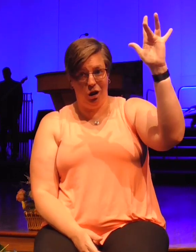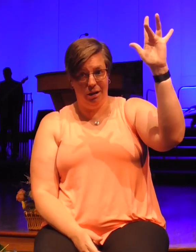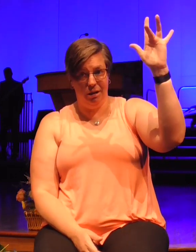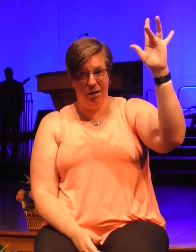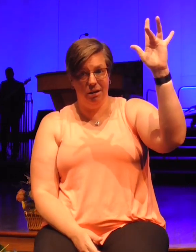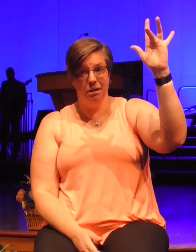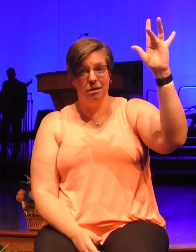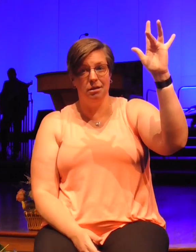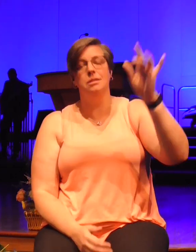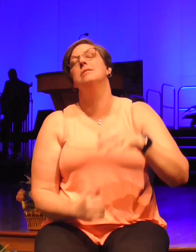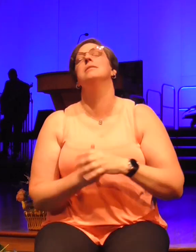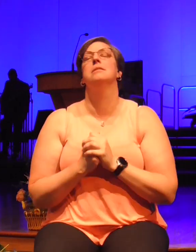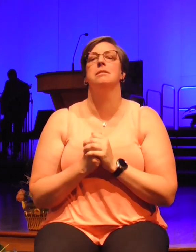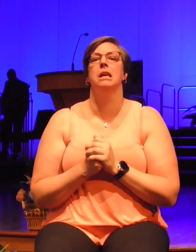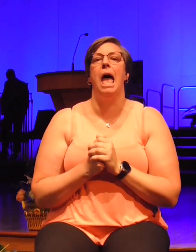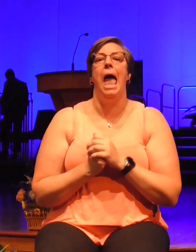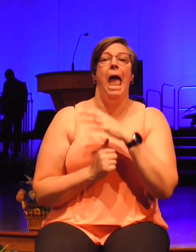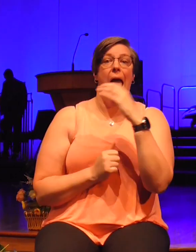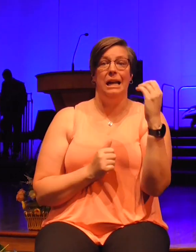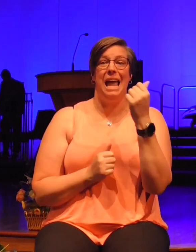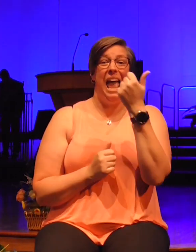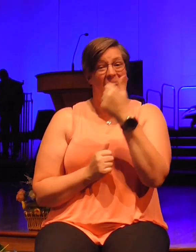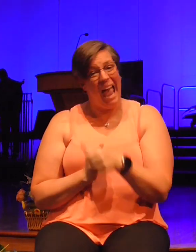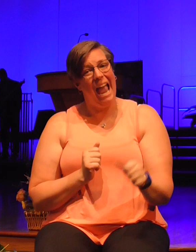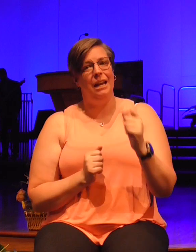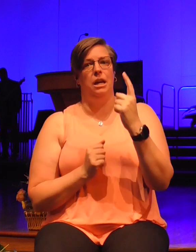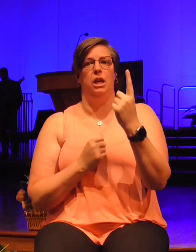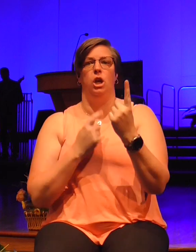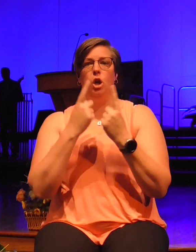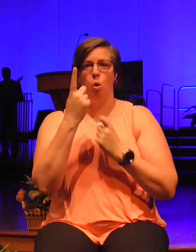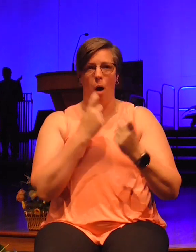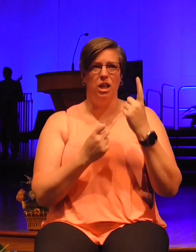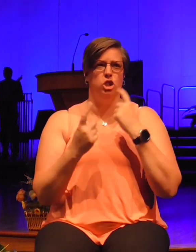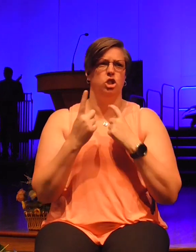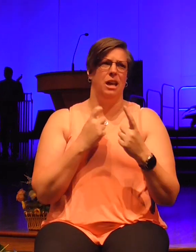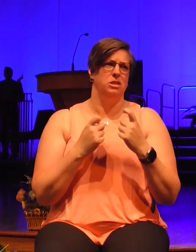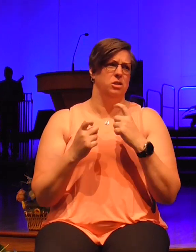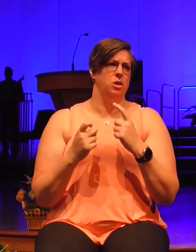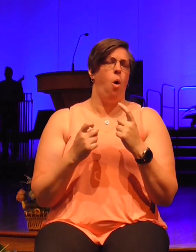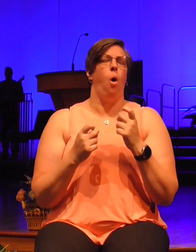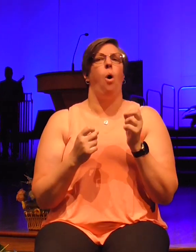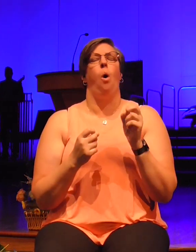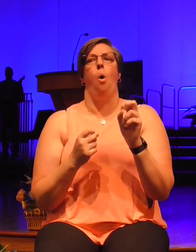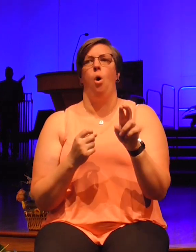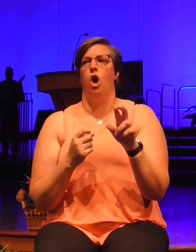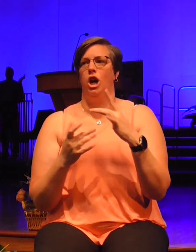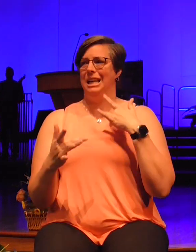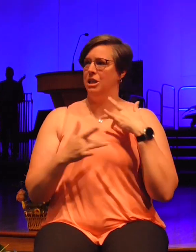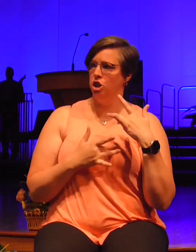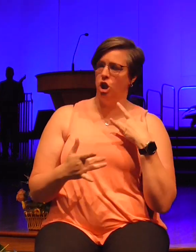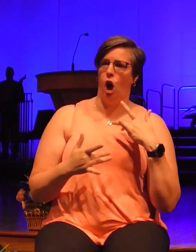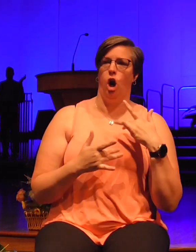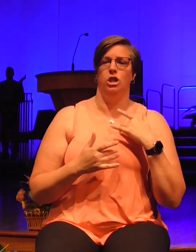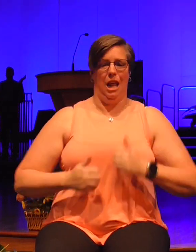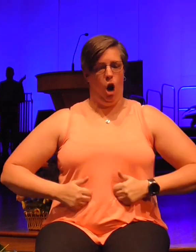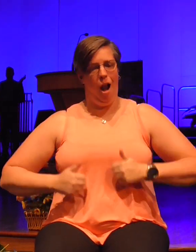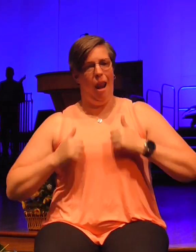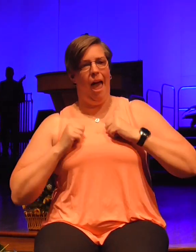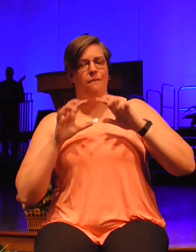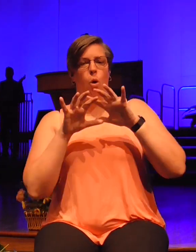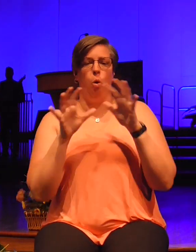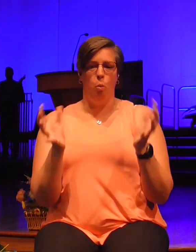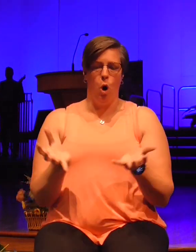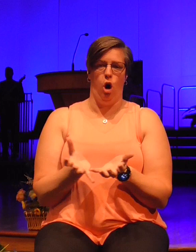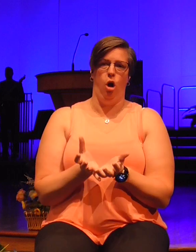mind. And indeed that any question or concern that we have in our life, in our world, for ourselves, for our